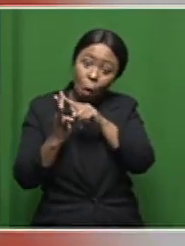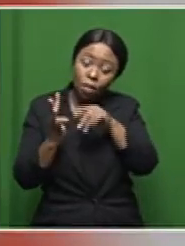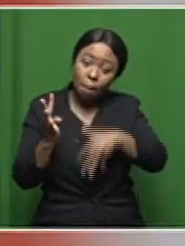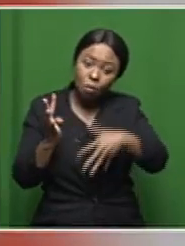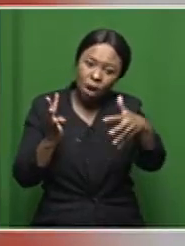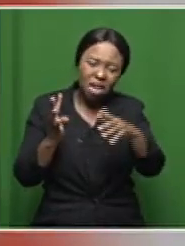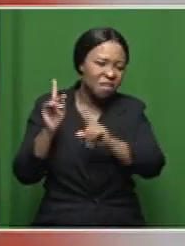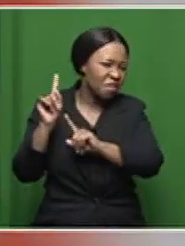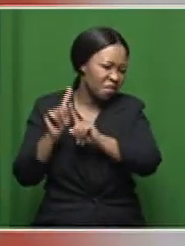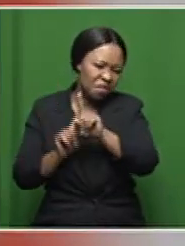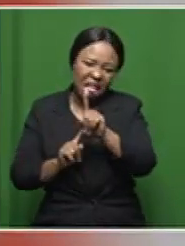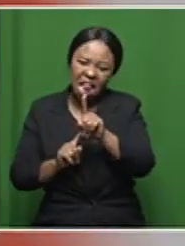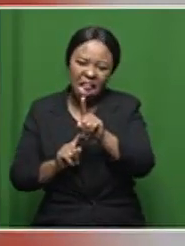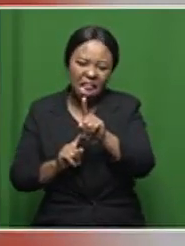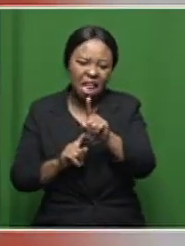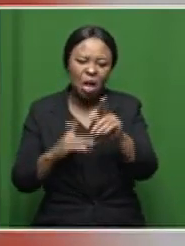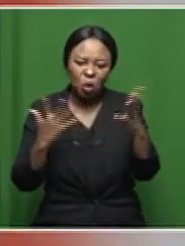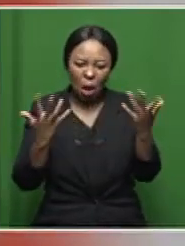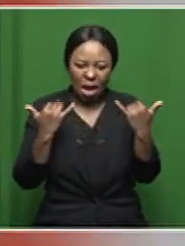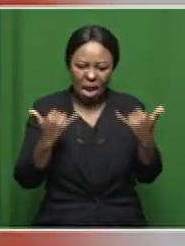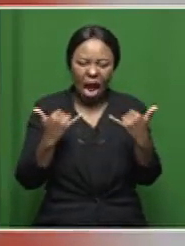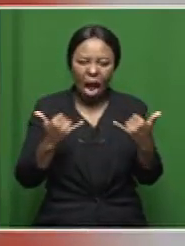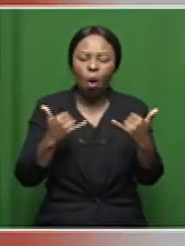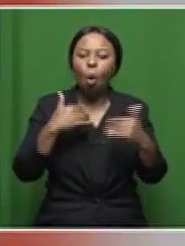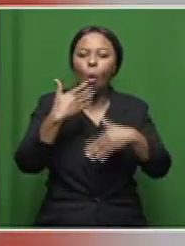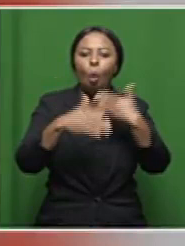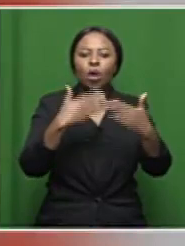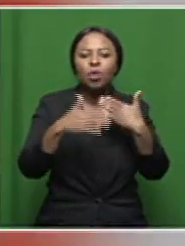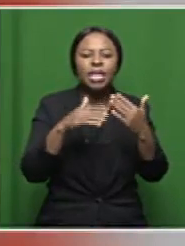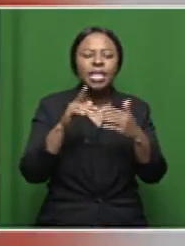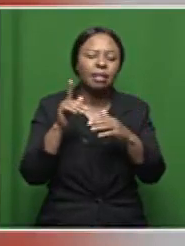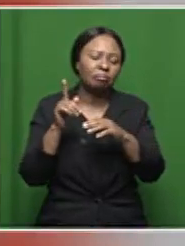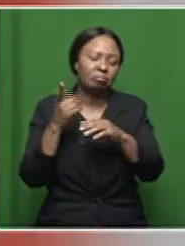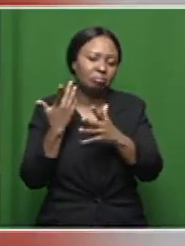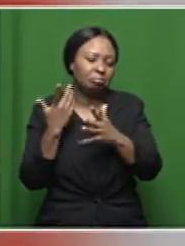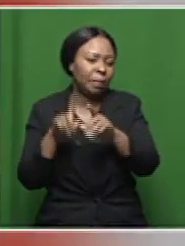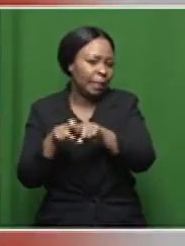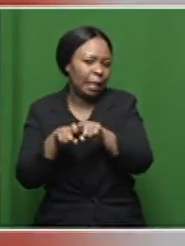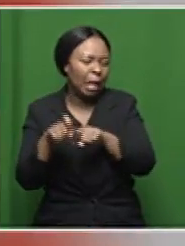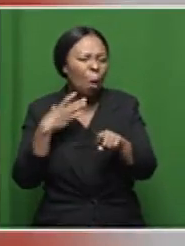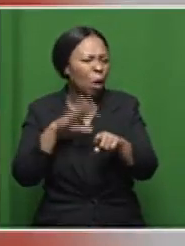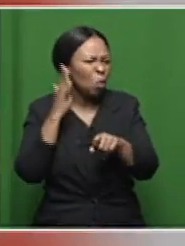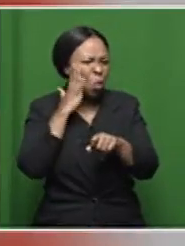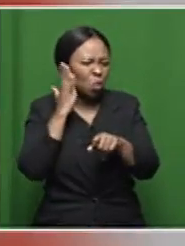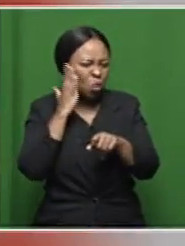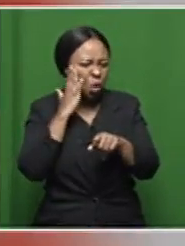It failed. Okay, now Ntando. they are currently continuing with the test. So I would like to know what causes the incompetent cervix.